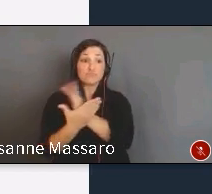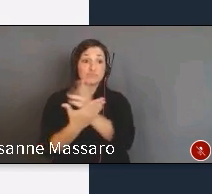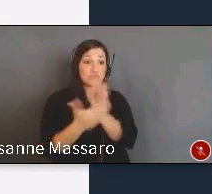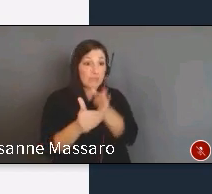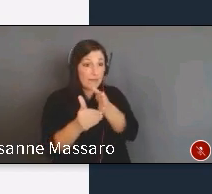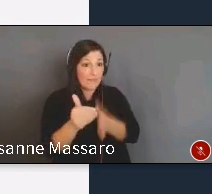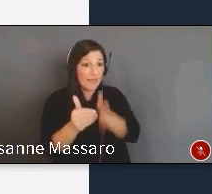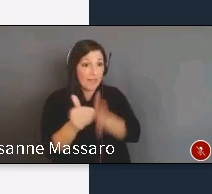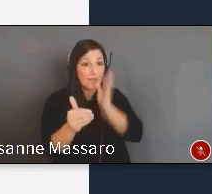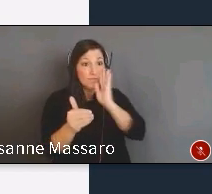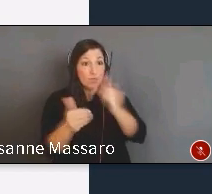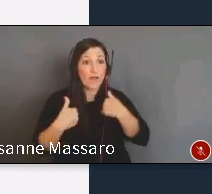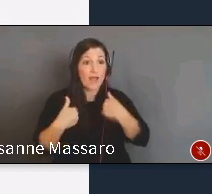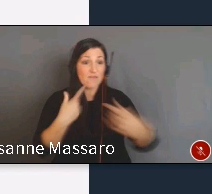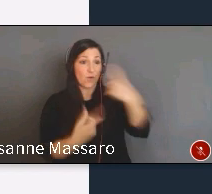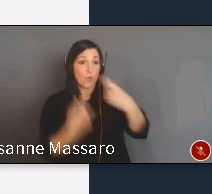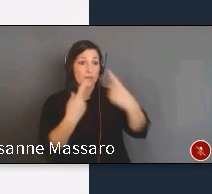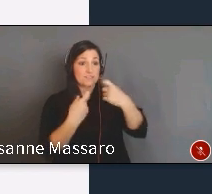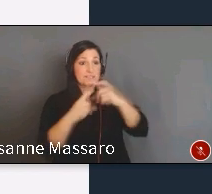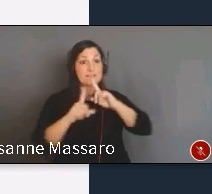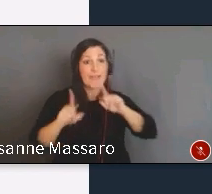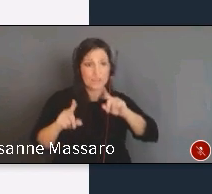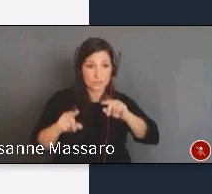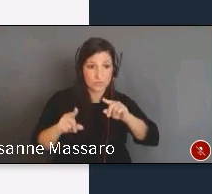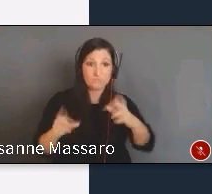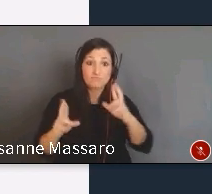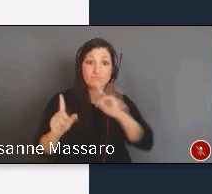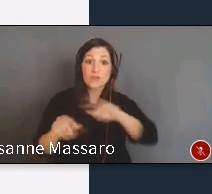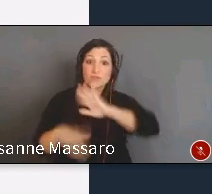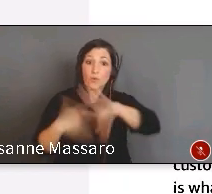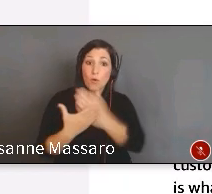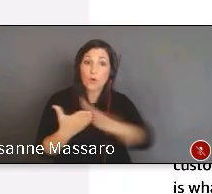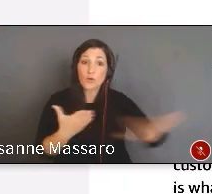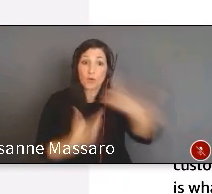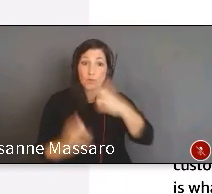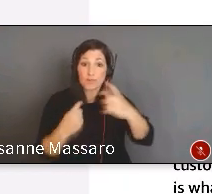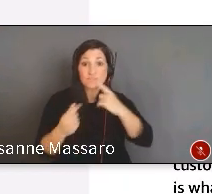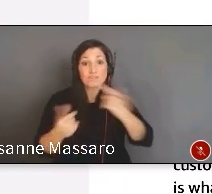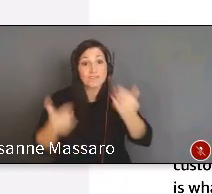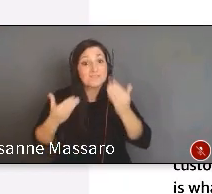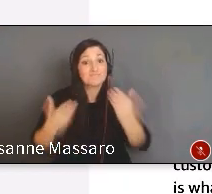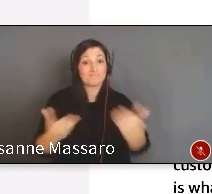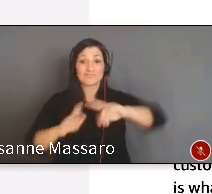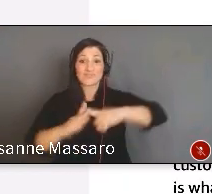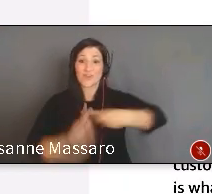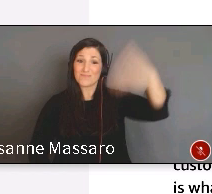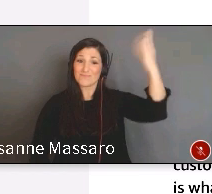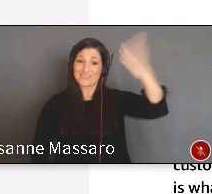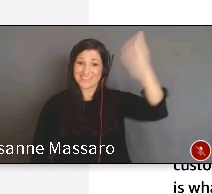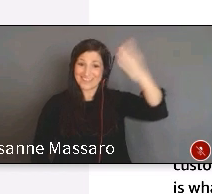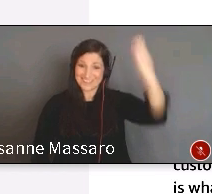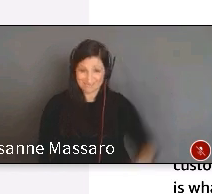Q&A. So we're going to go through and hopefully answer you guys' questions. All right, with that being said, let's start the presentation. All right.